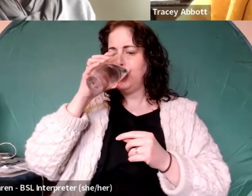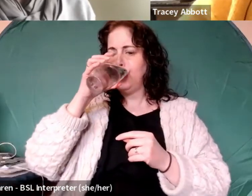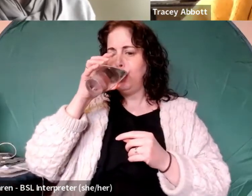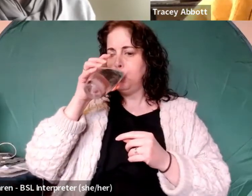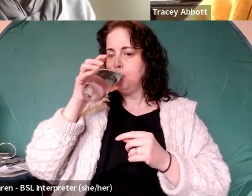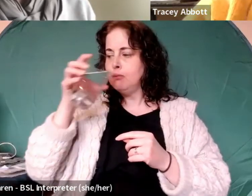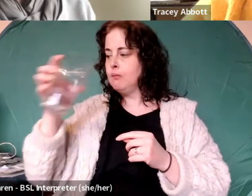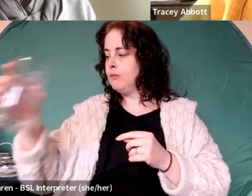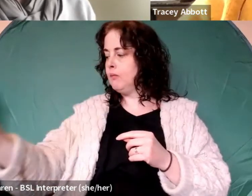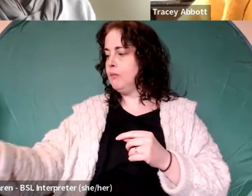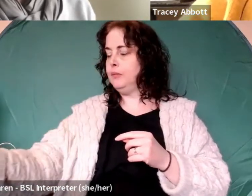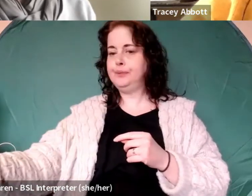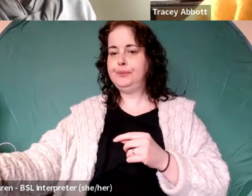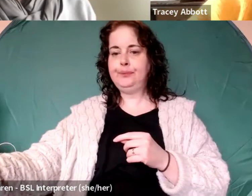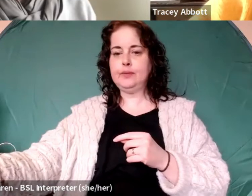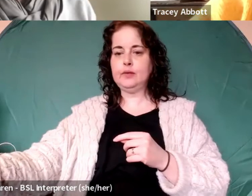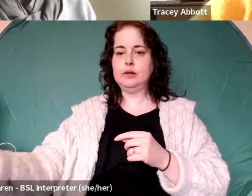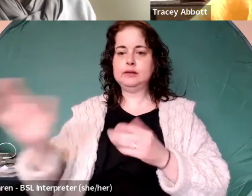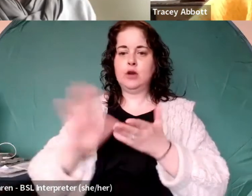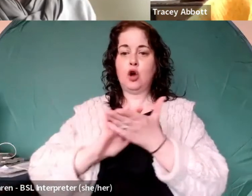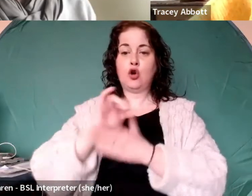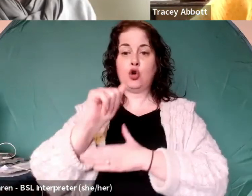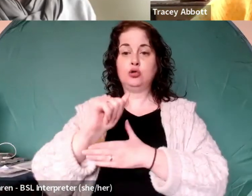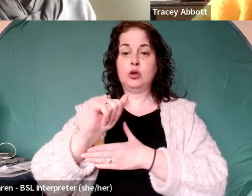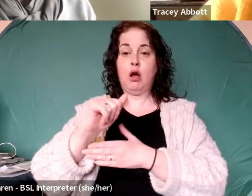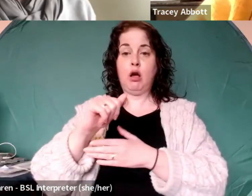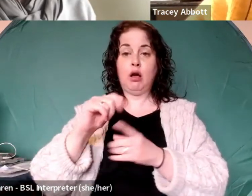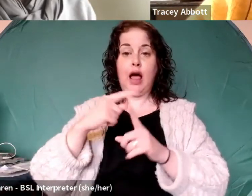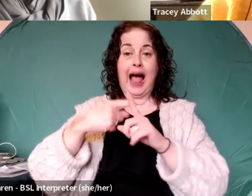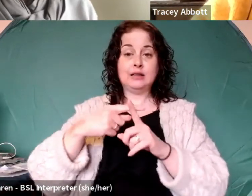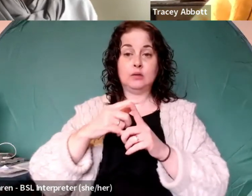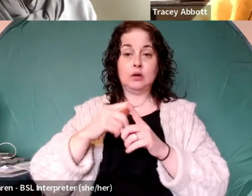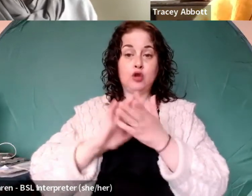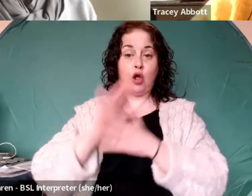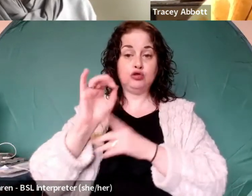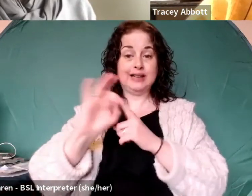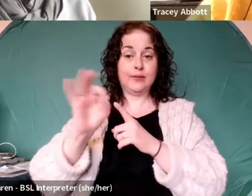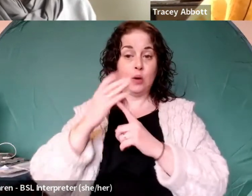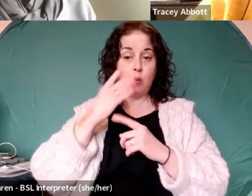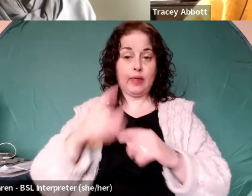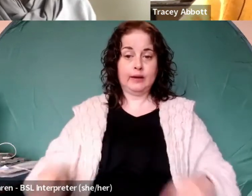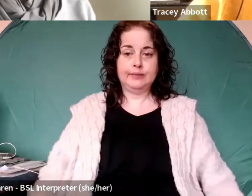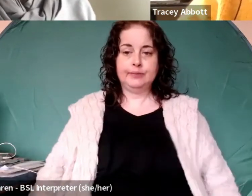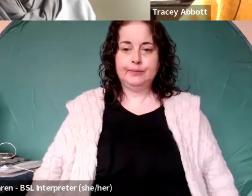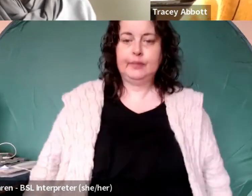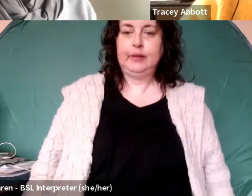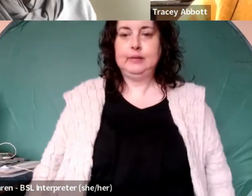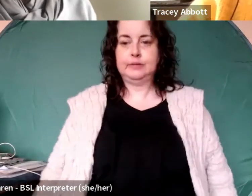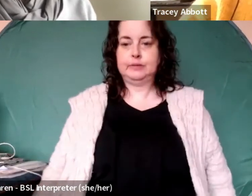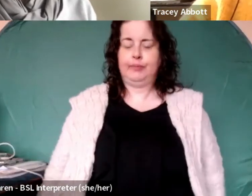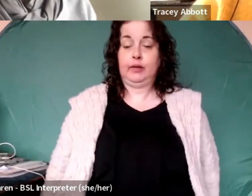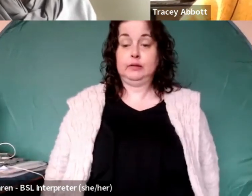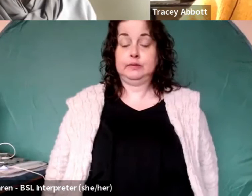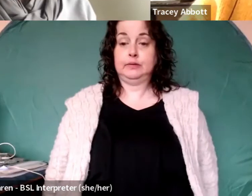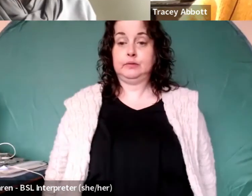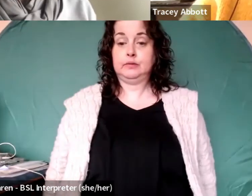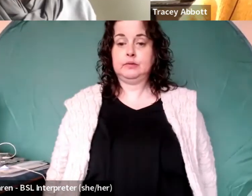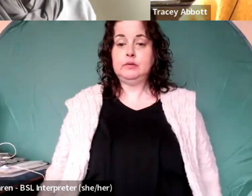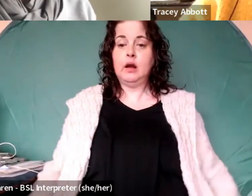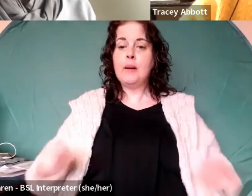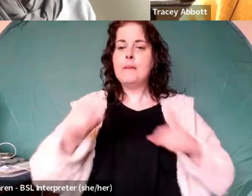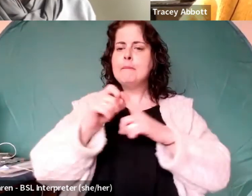interview is, Tracey? No, I didn't know what a culture ad was, so I'm learning something today. Thank you. Pierre, can you talk a little bit more to us